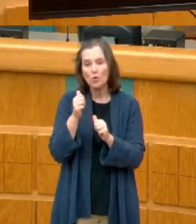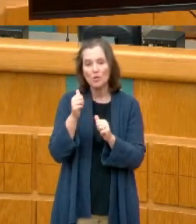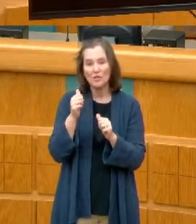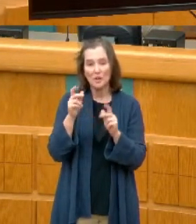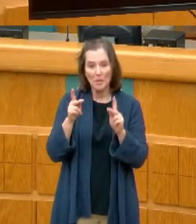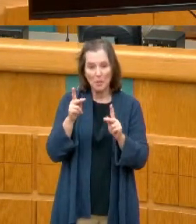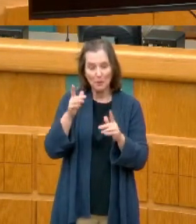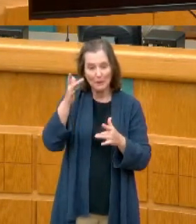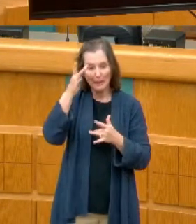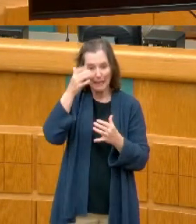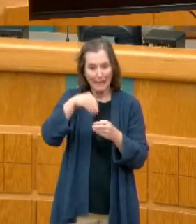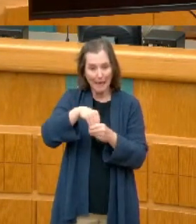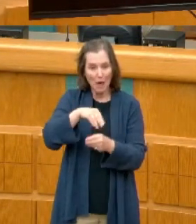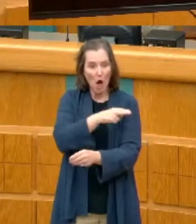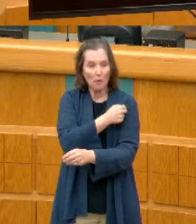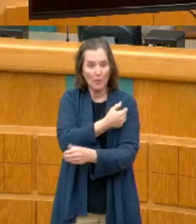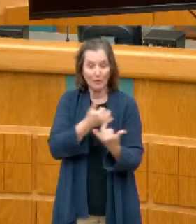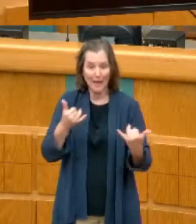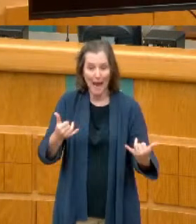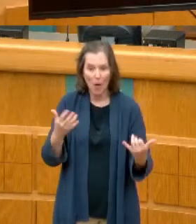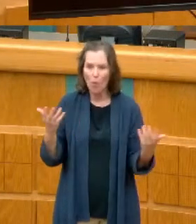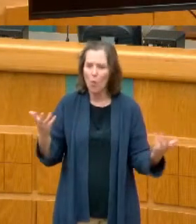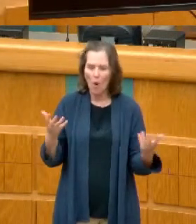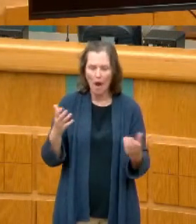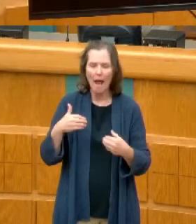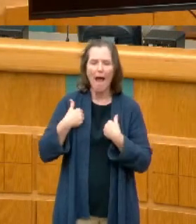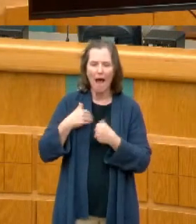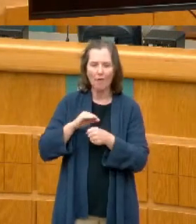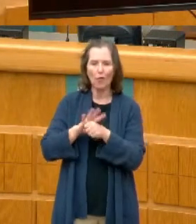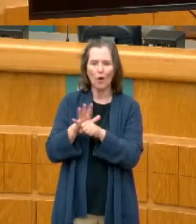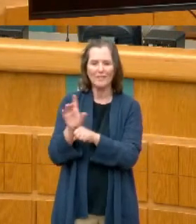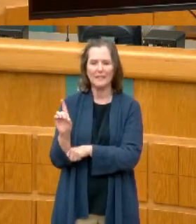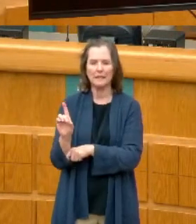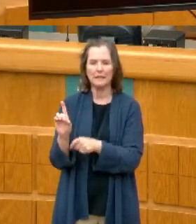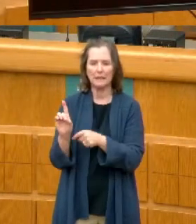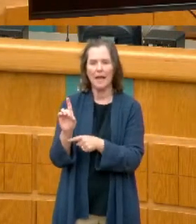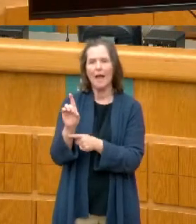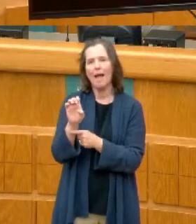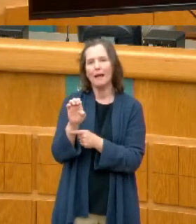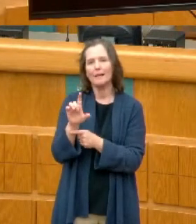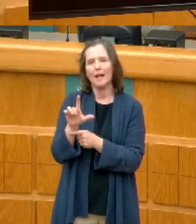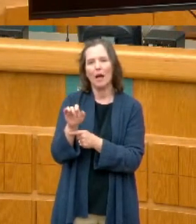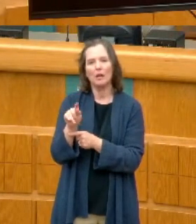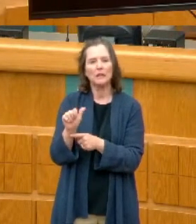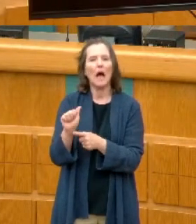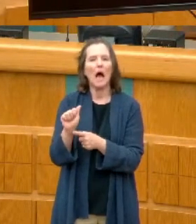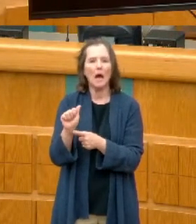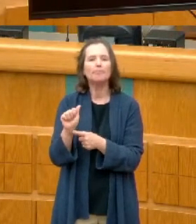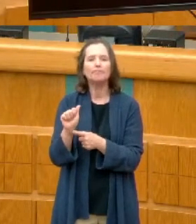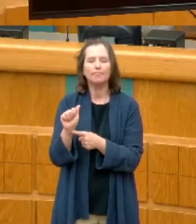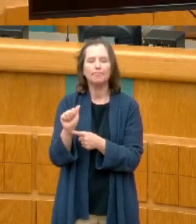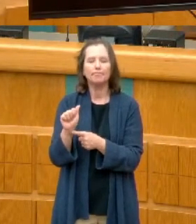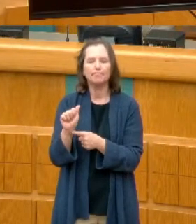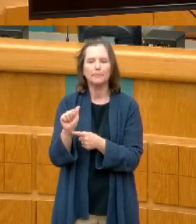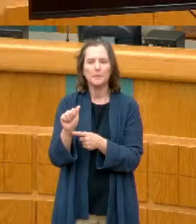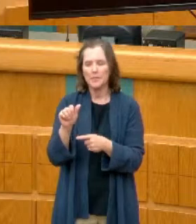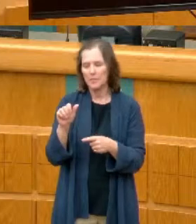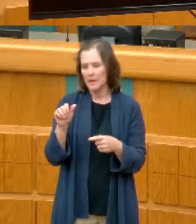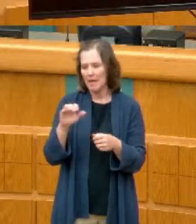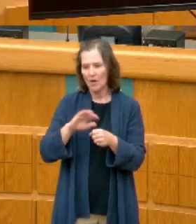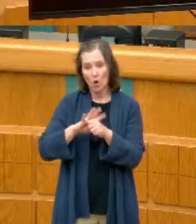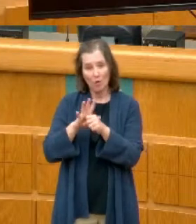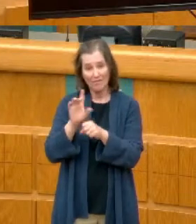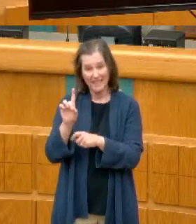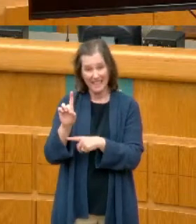Over 50% of the cases identified are Delta or even higher at this point, because Delta